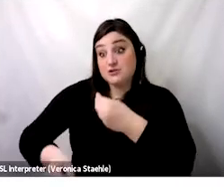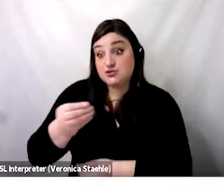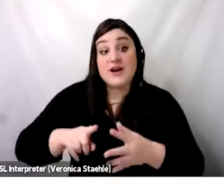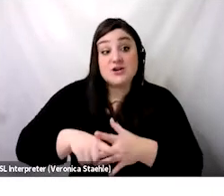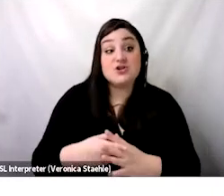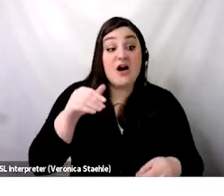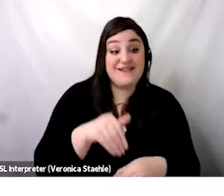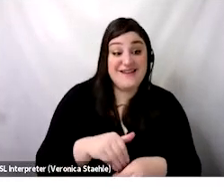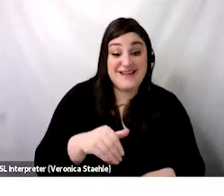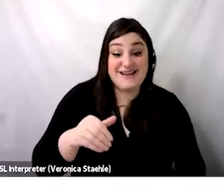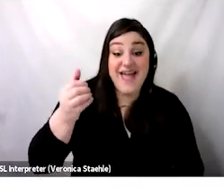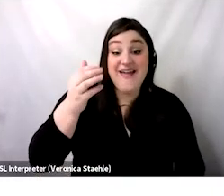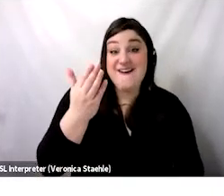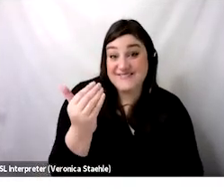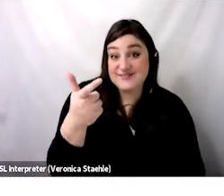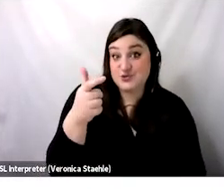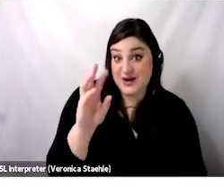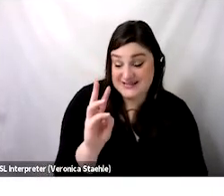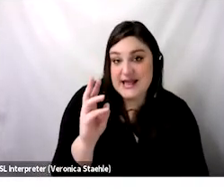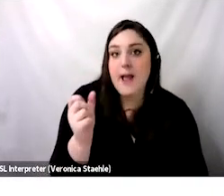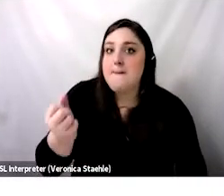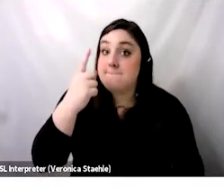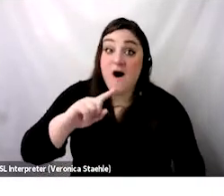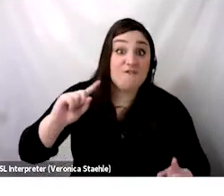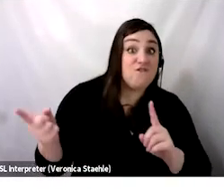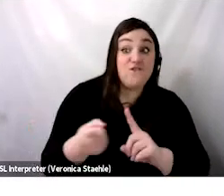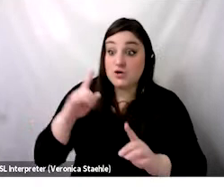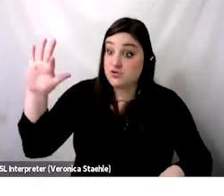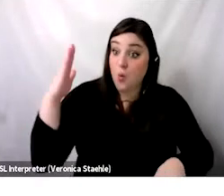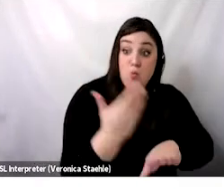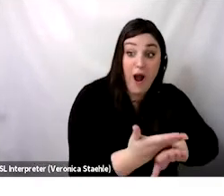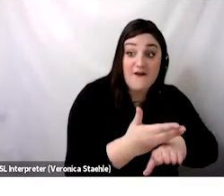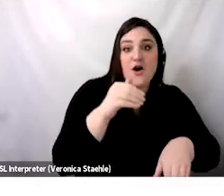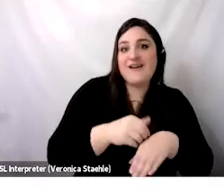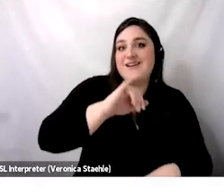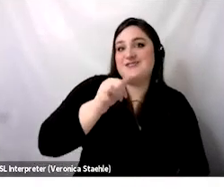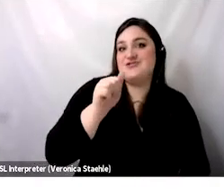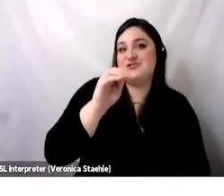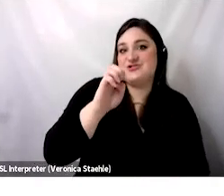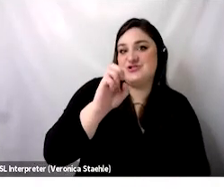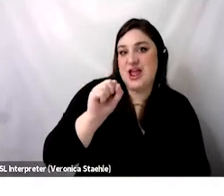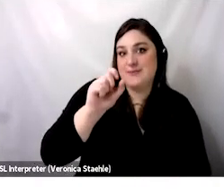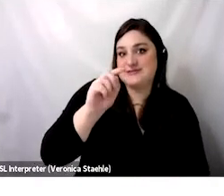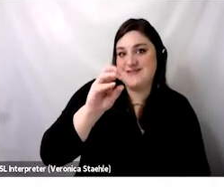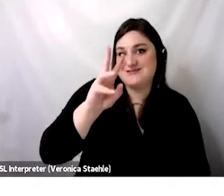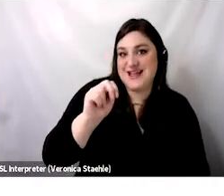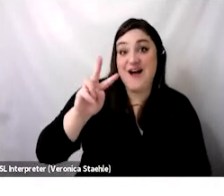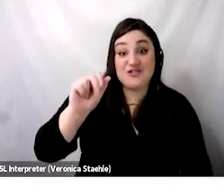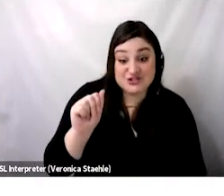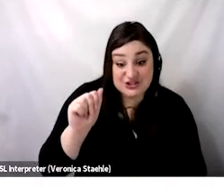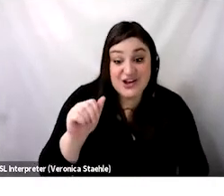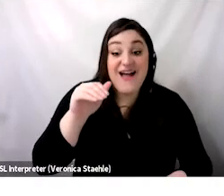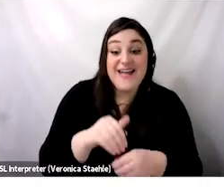first African cargo that landed in Jamestown, Virginia in 1619 were